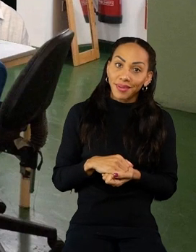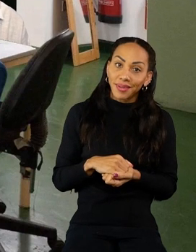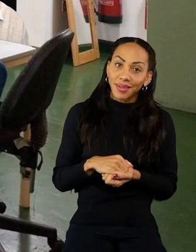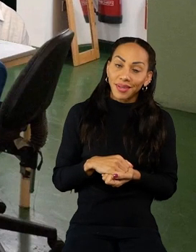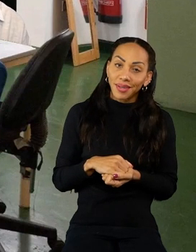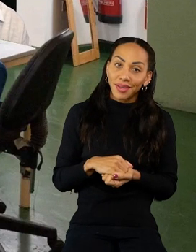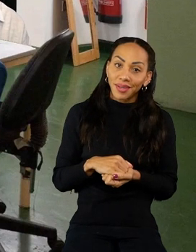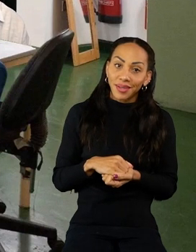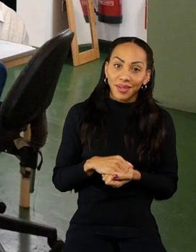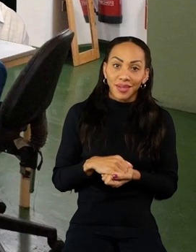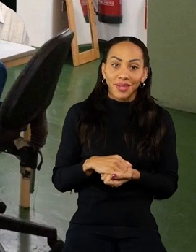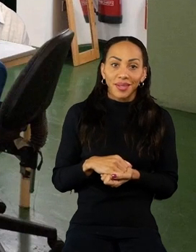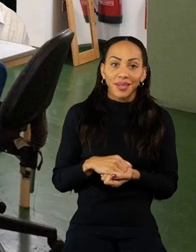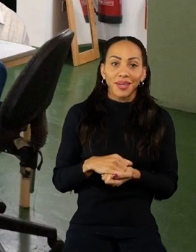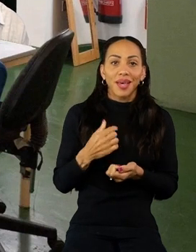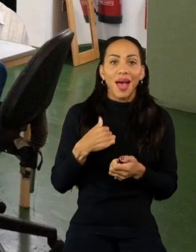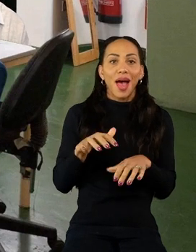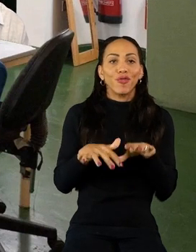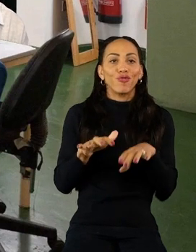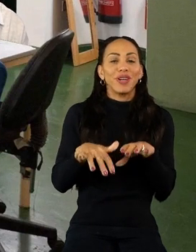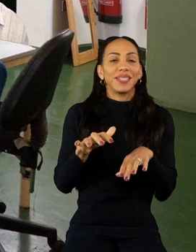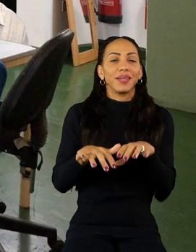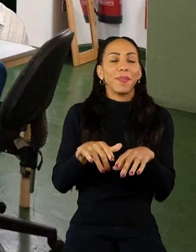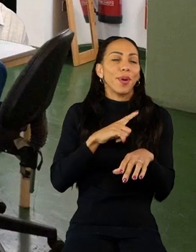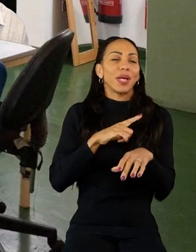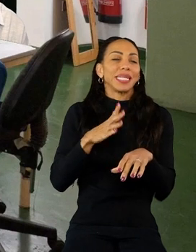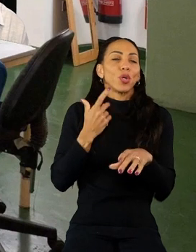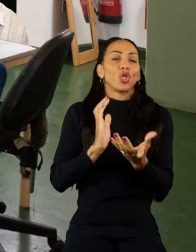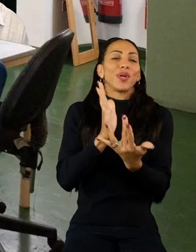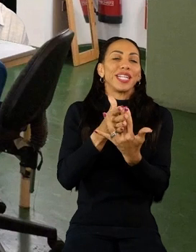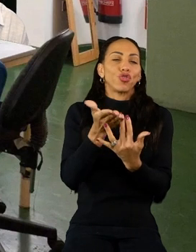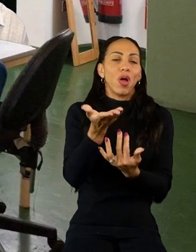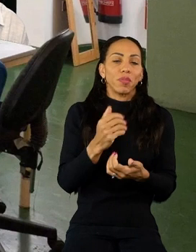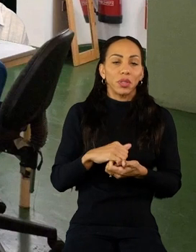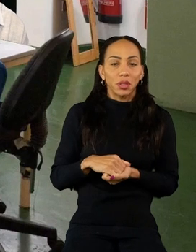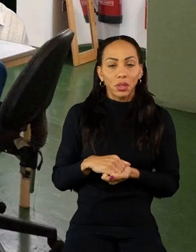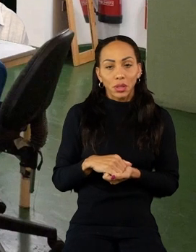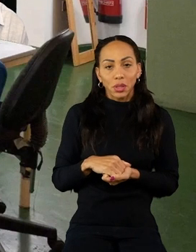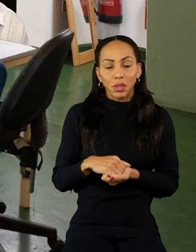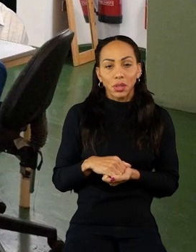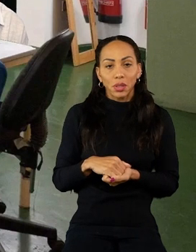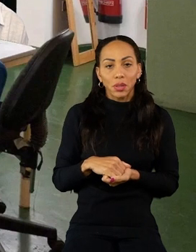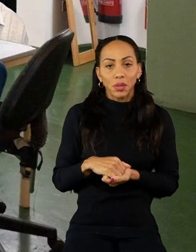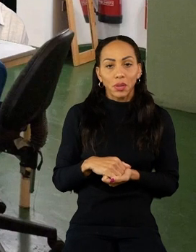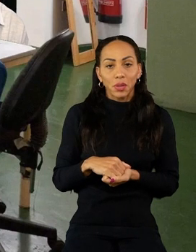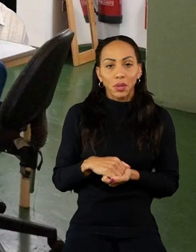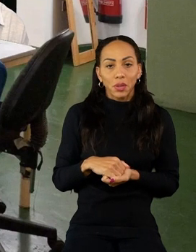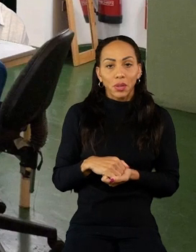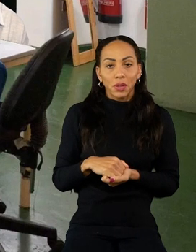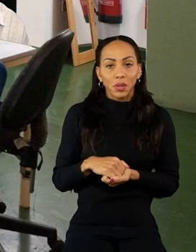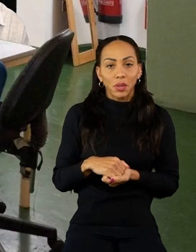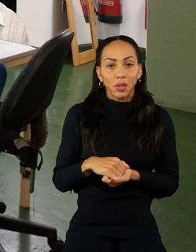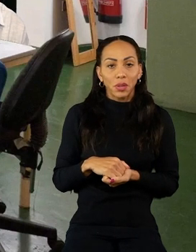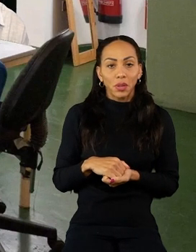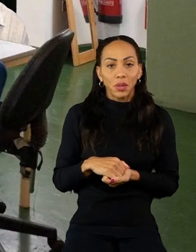Saga still here? Did you want to? Yeah, I have written in the chat not to